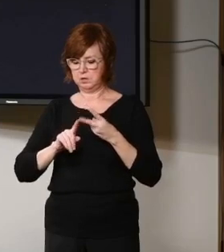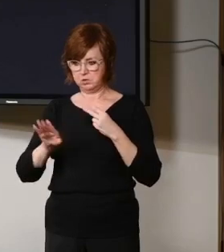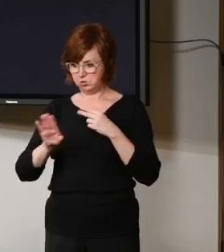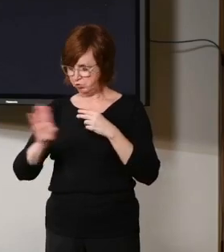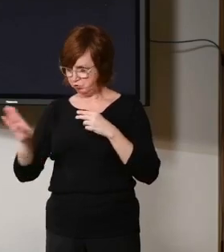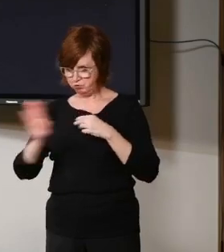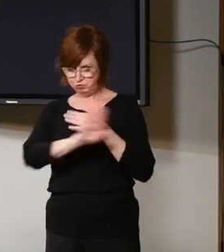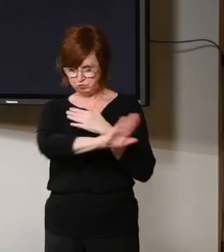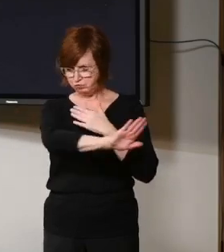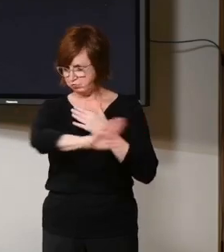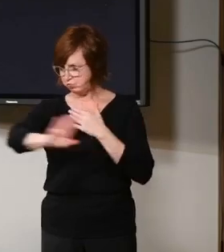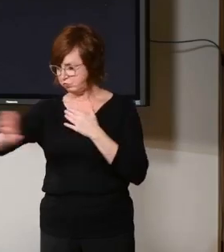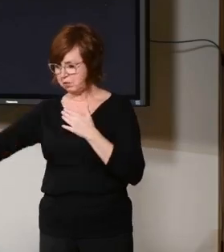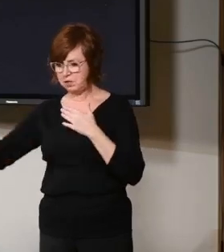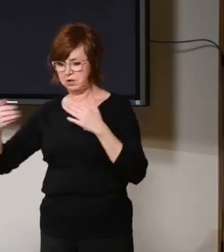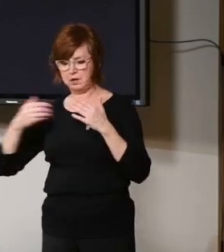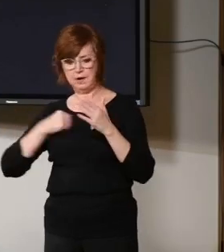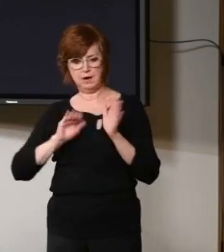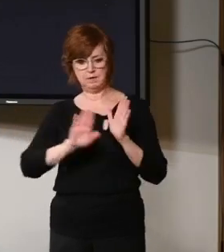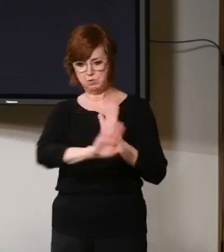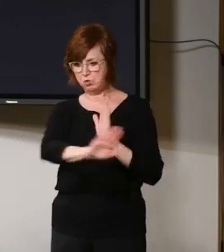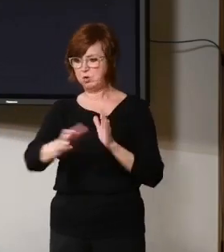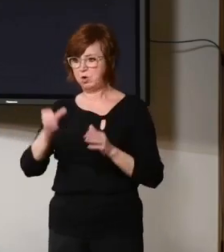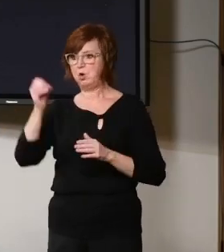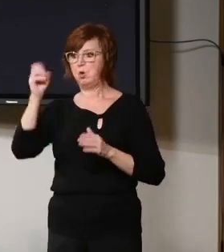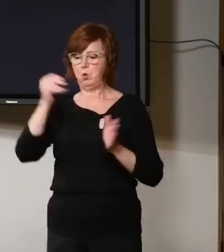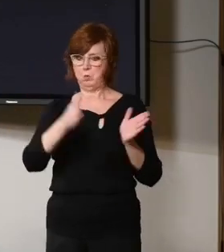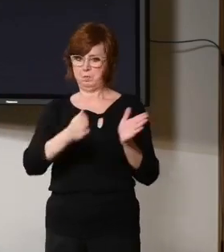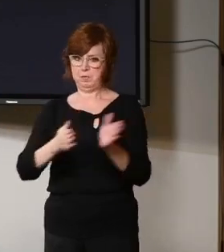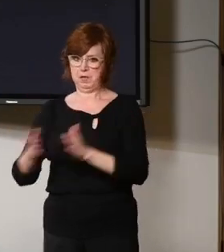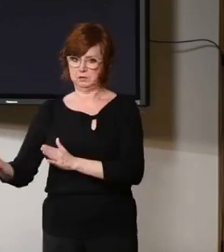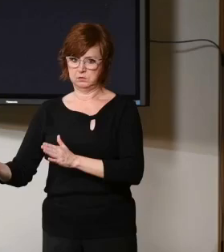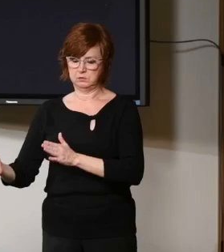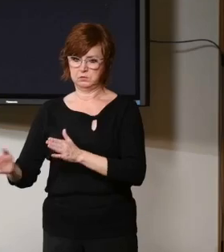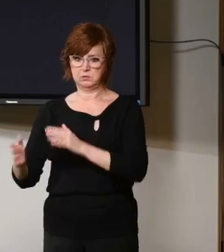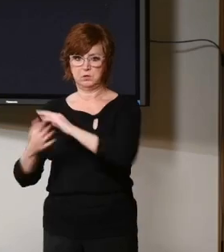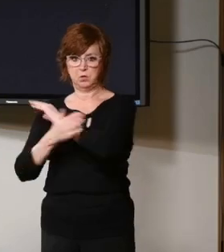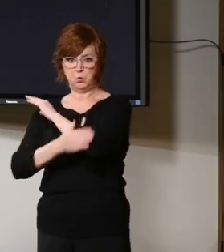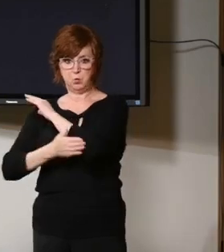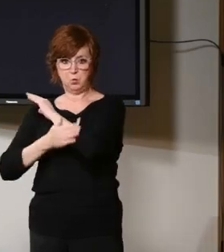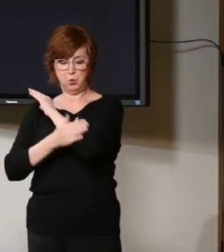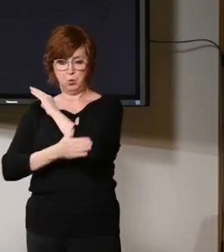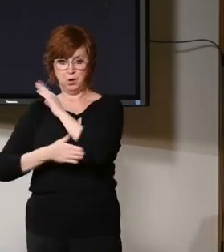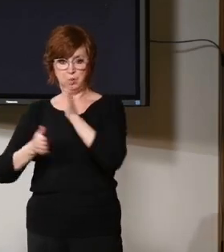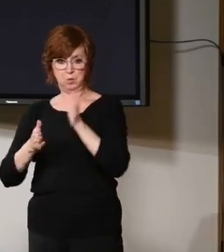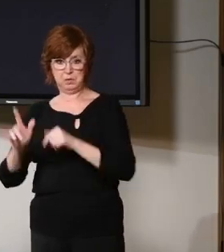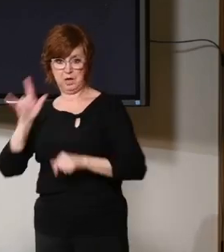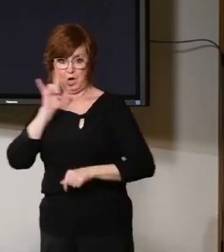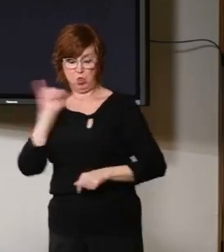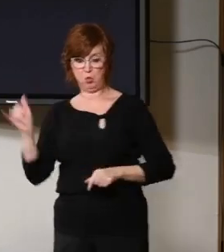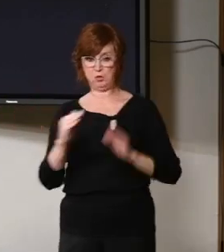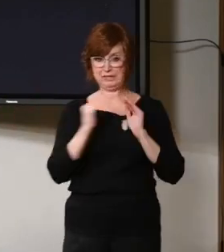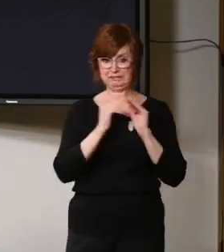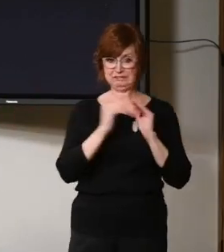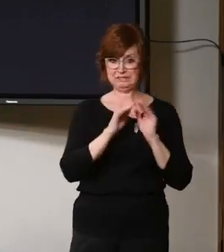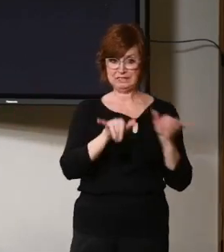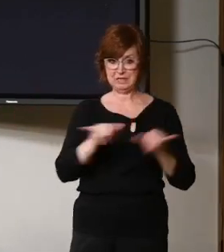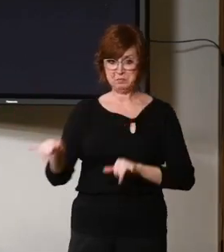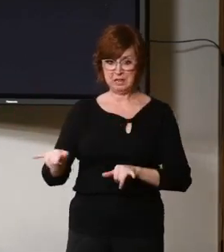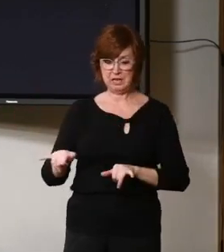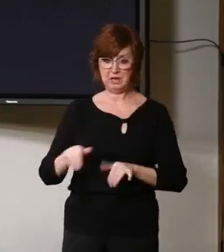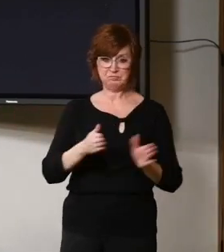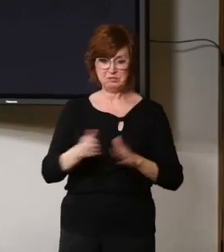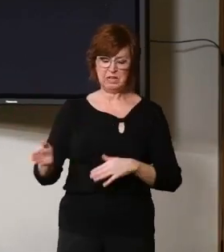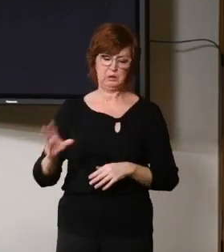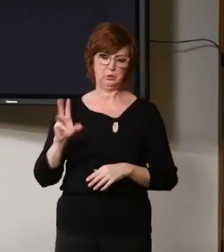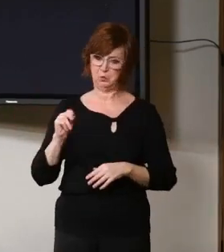to appropriately operationally respond to COVID-19. So the answer to your question, are the rural plans going to be identical to the urban or north? No, they won't